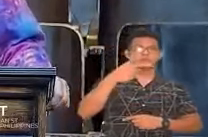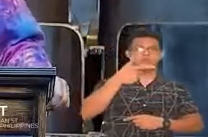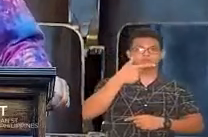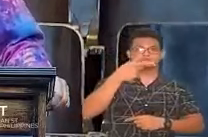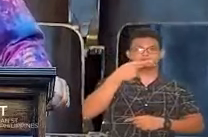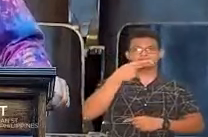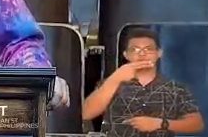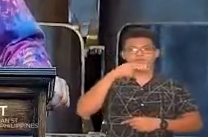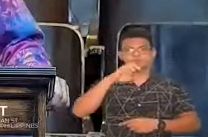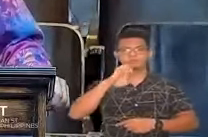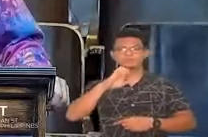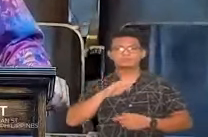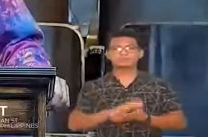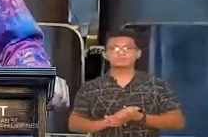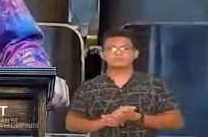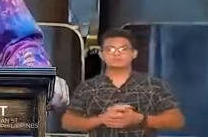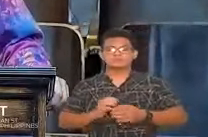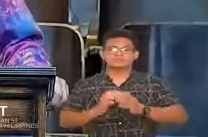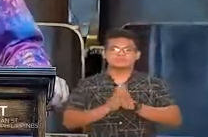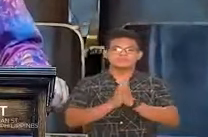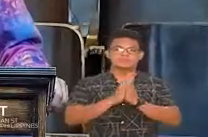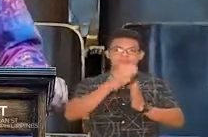learned?